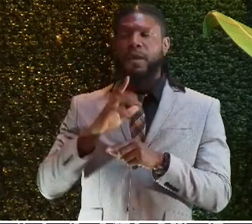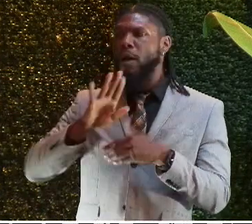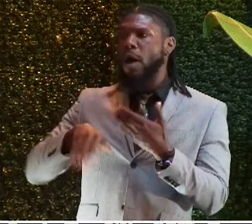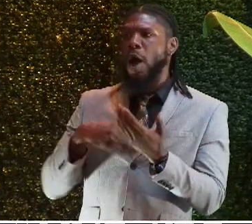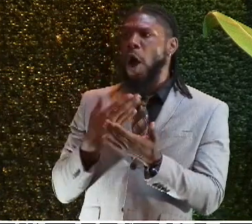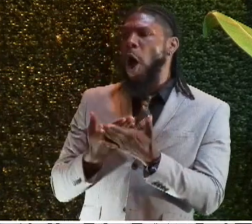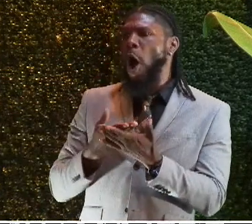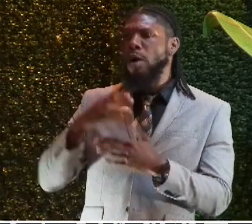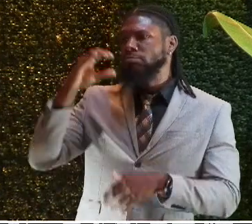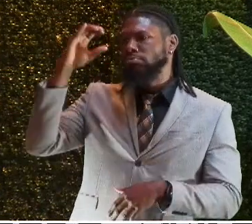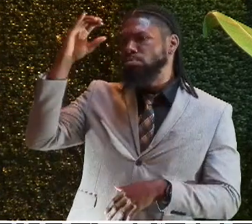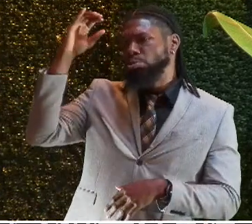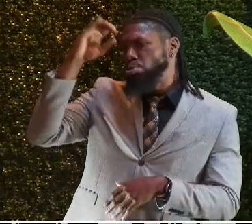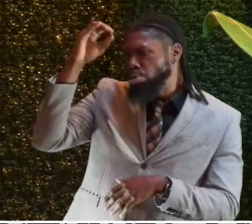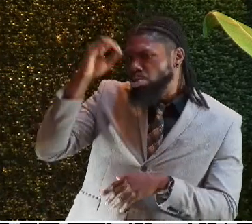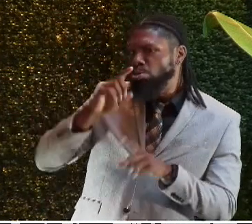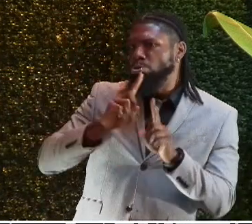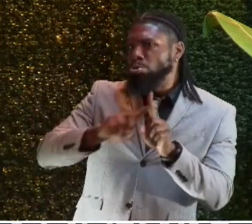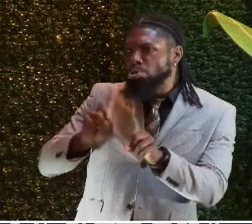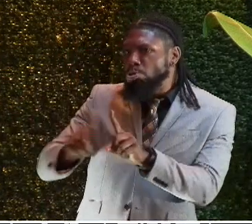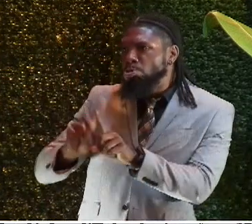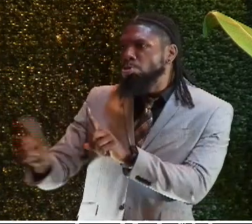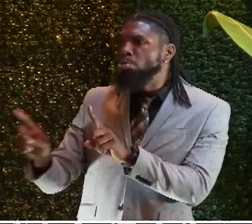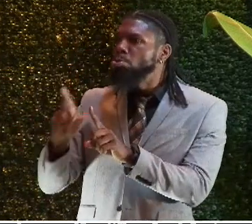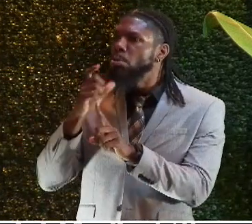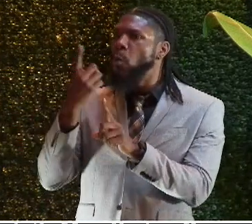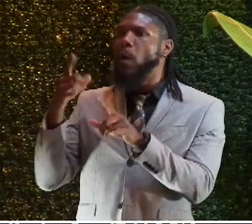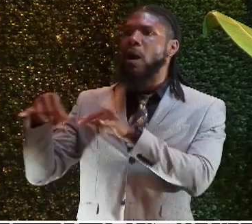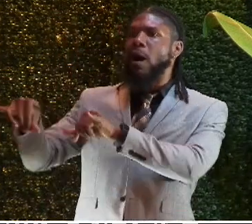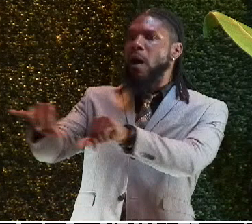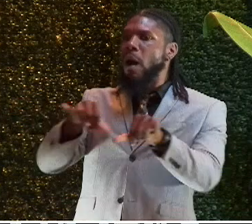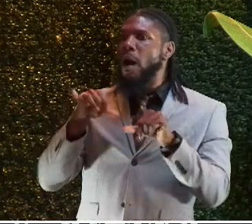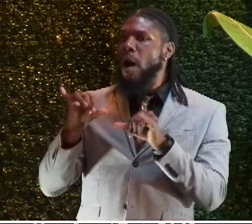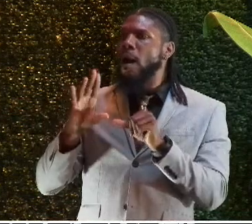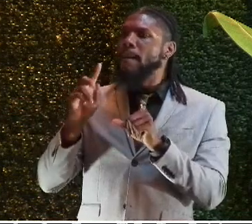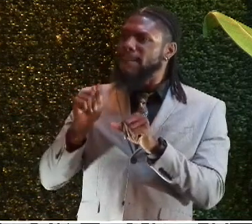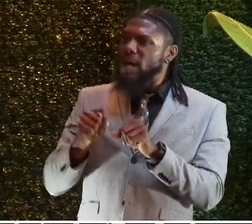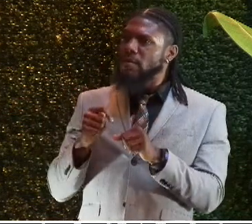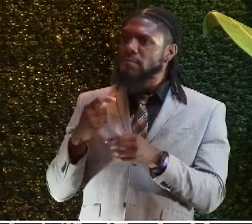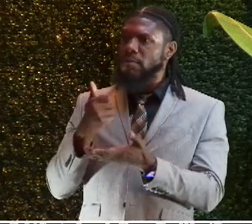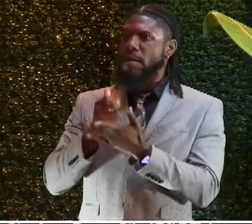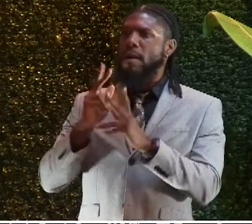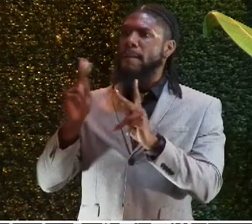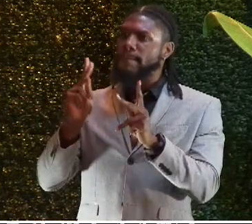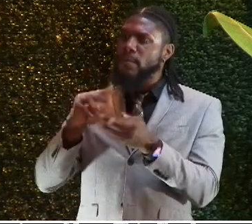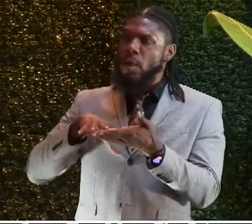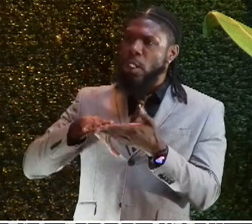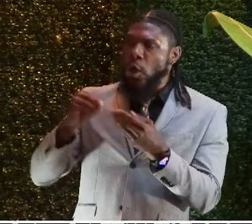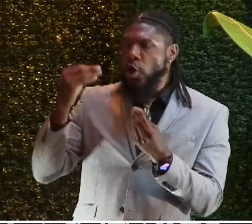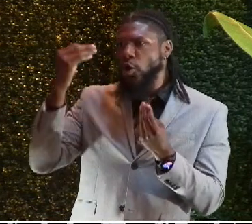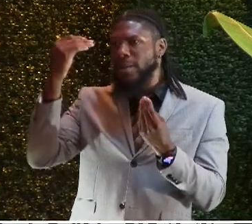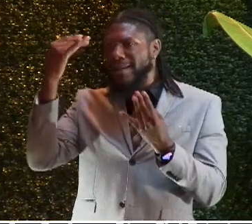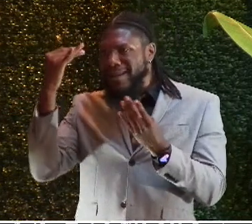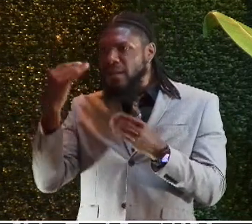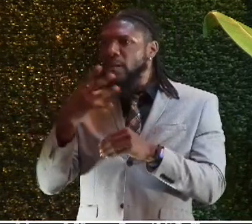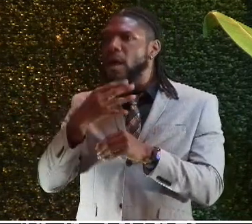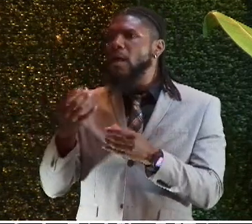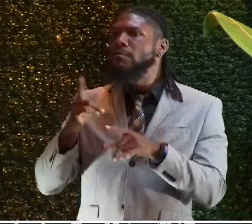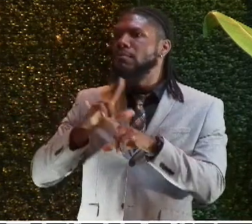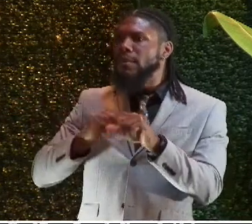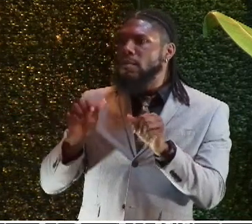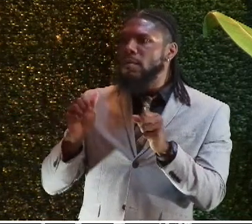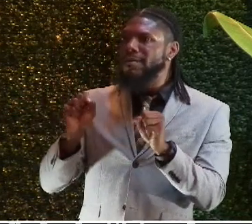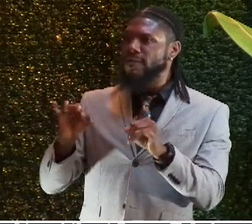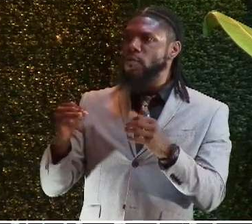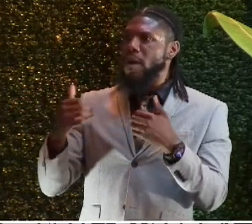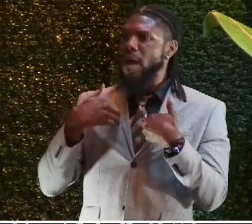And it makes people feel something, it makes people learn, it makes people think, but it's also undeniable when there's a synergy of